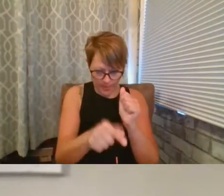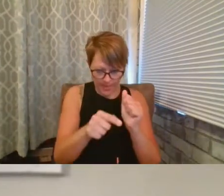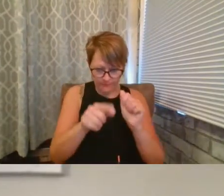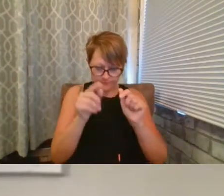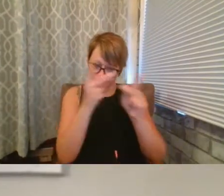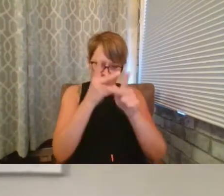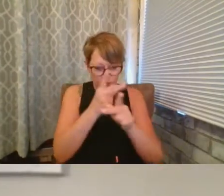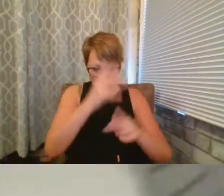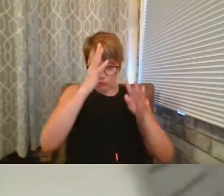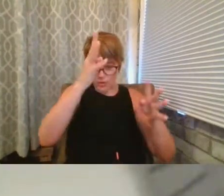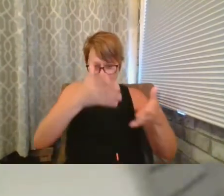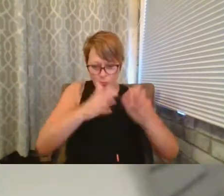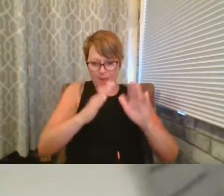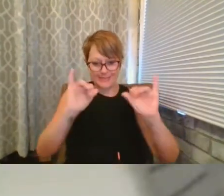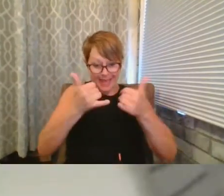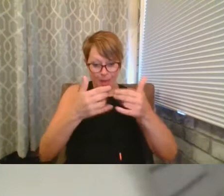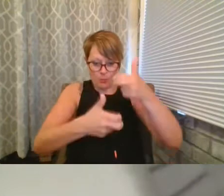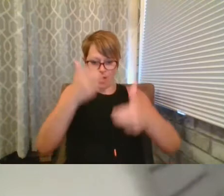problem. True, Joe.